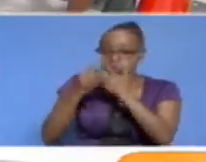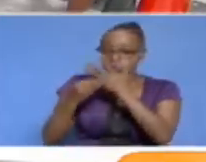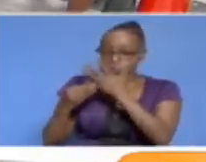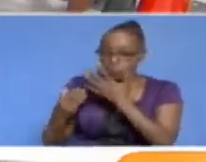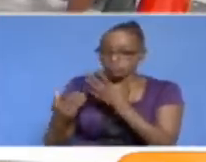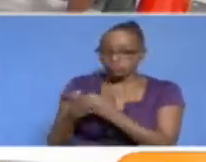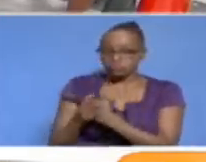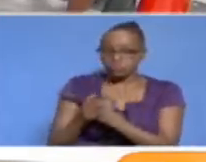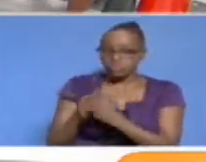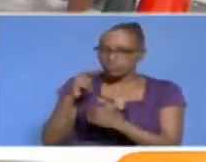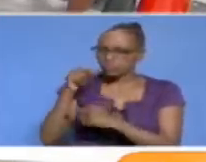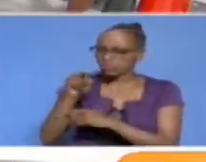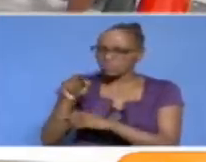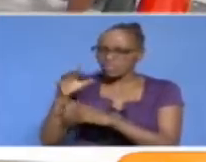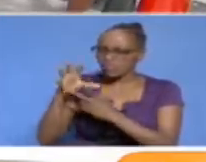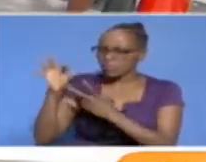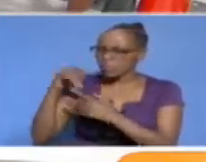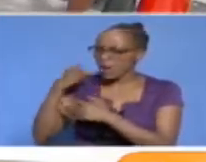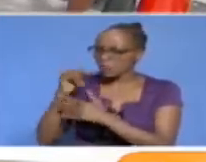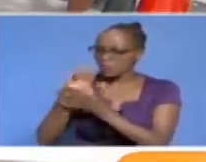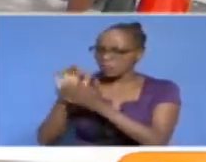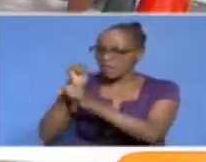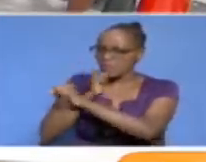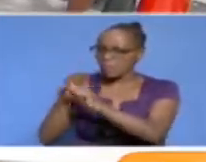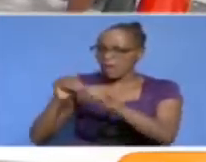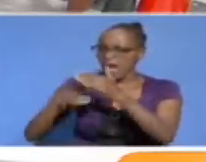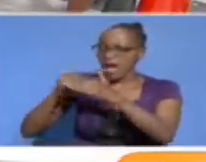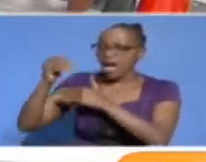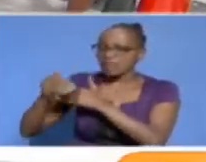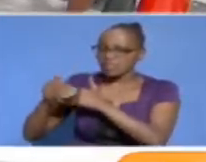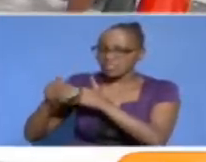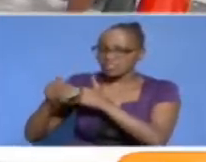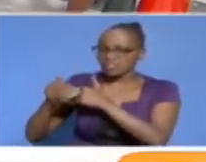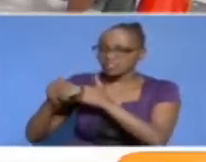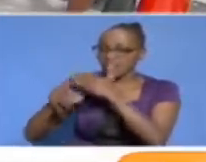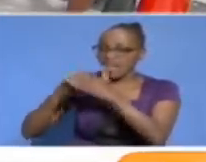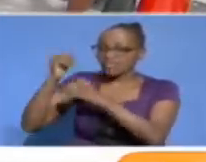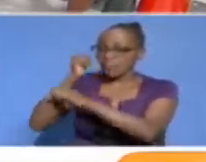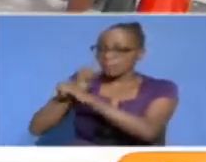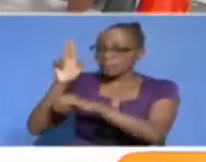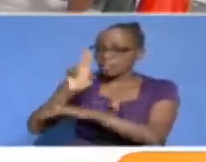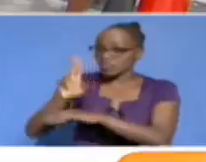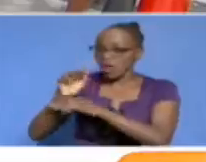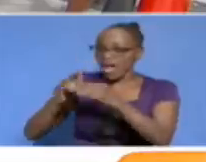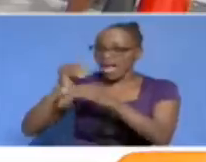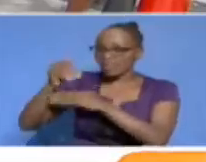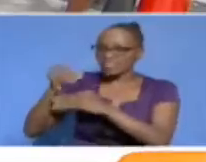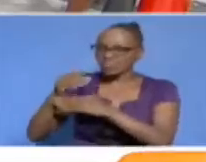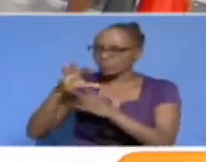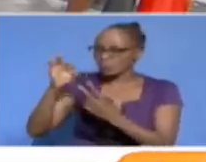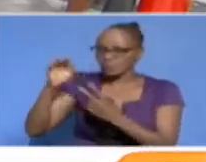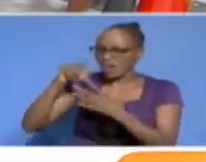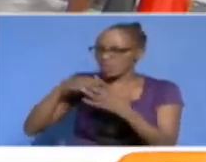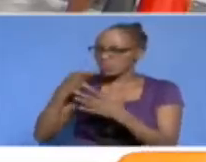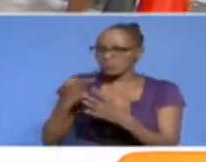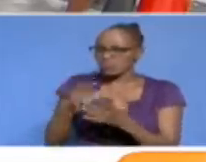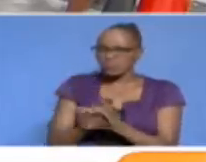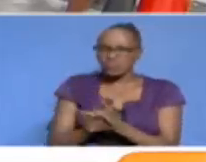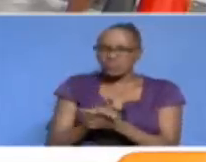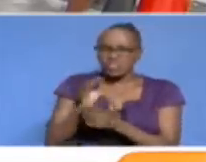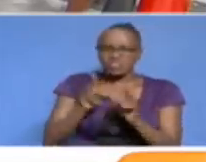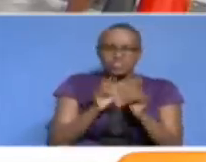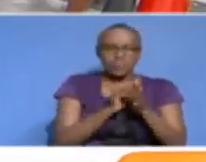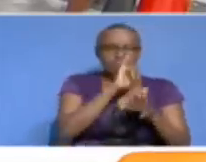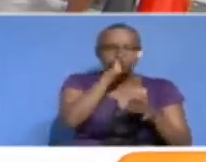yes, who would you prefer to be the president after President Kenyatta? After, who would you prefer? If it